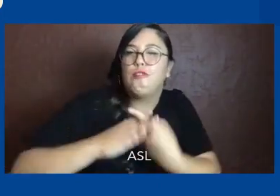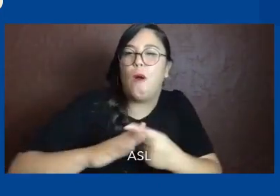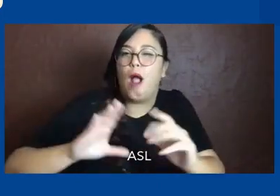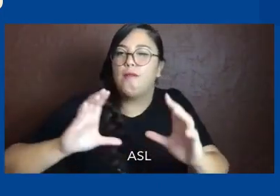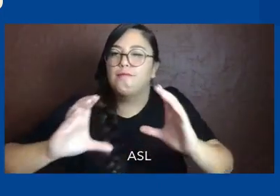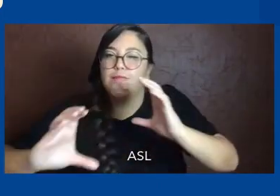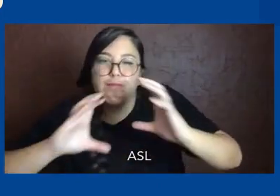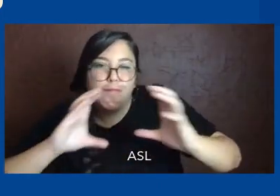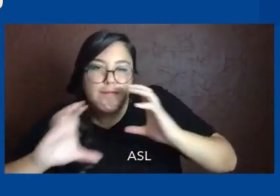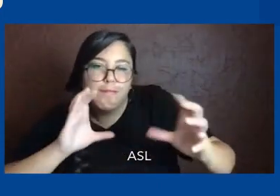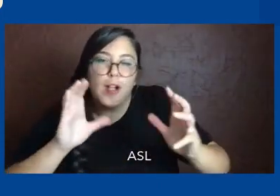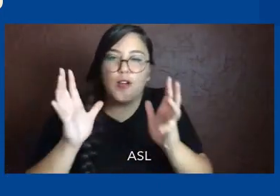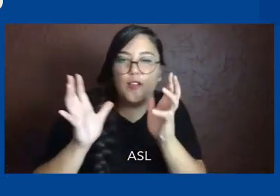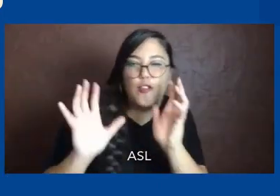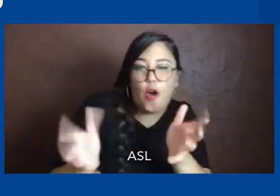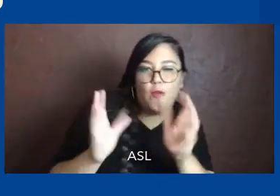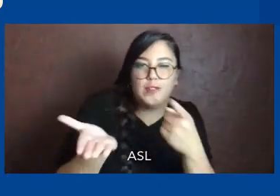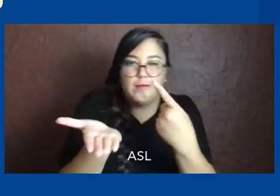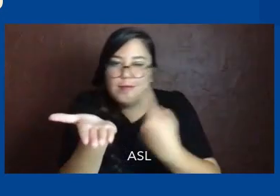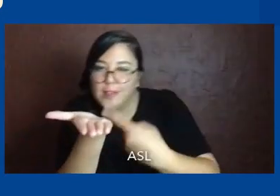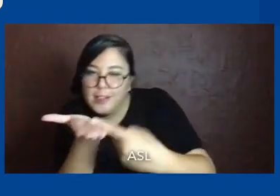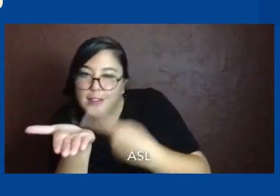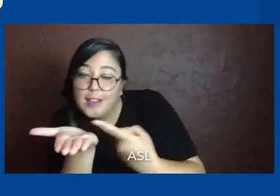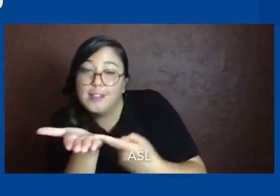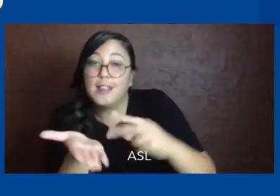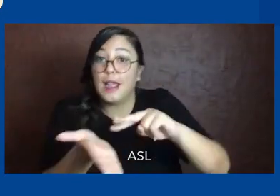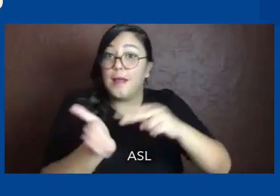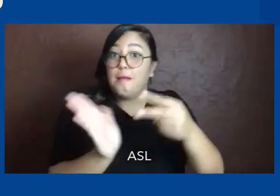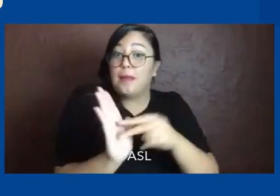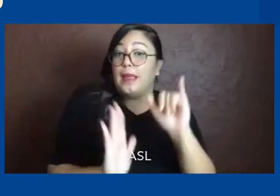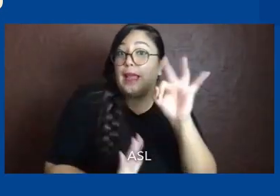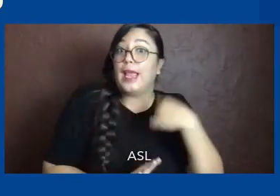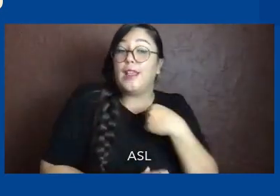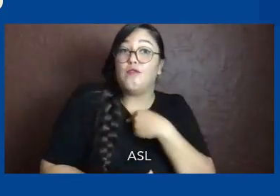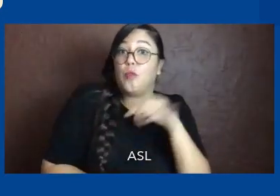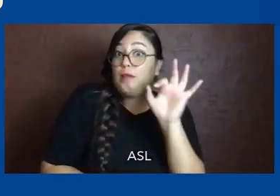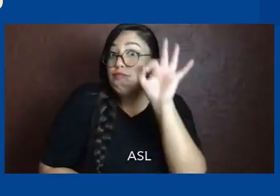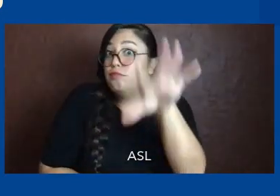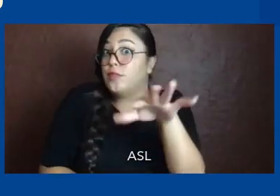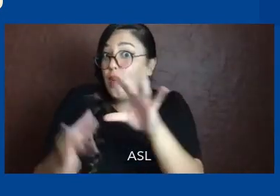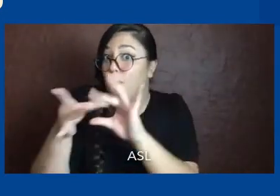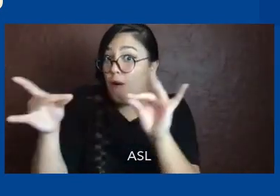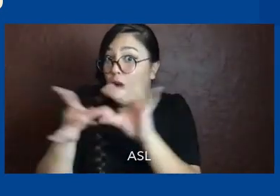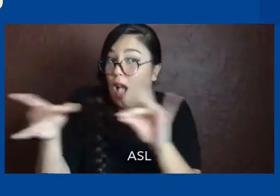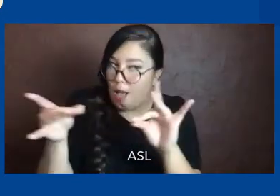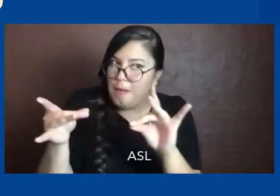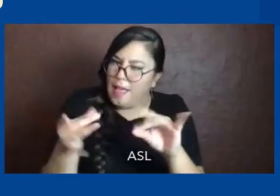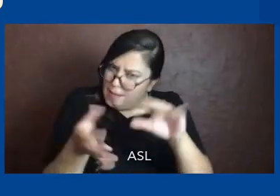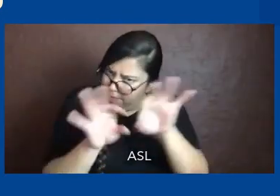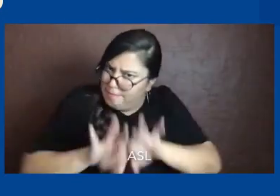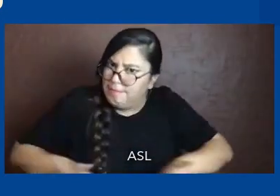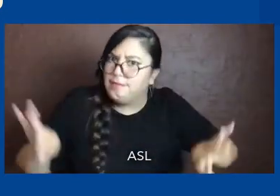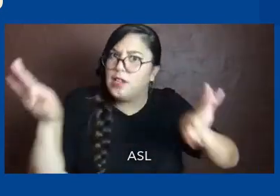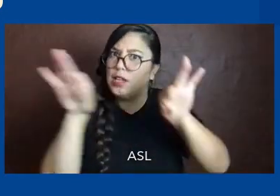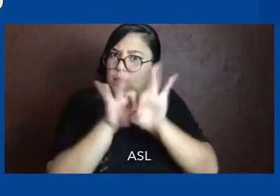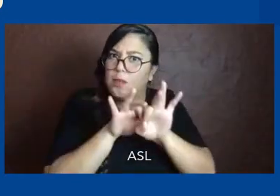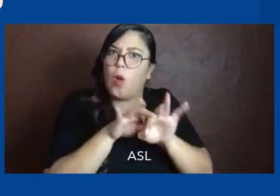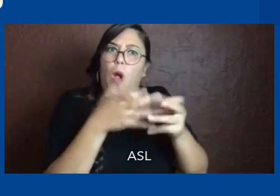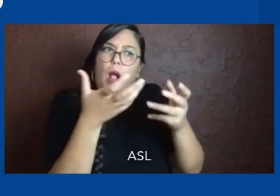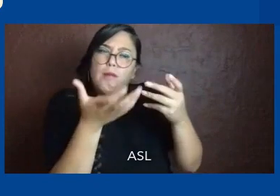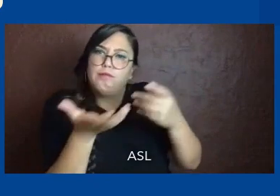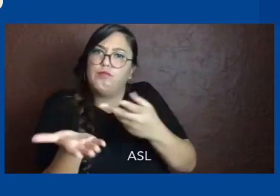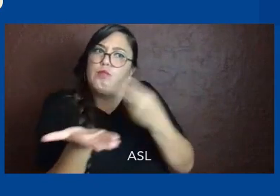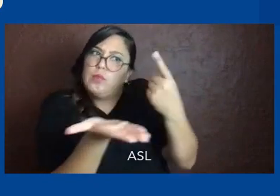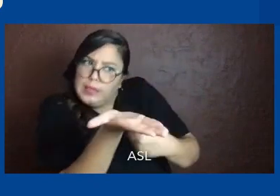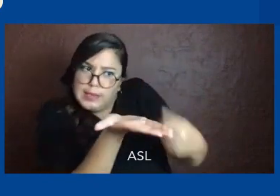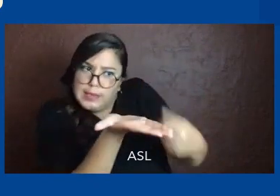these points that we bring up should be things that we are in discussion with the directors and producers and everyone else